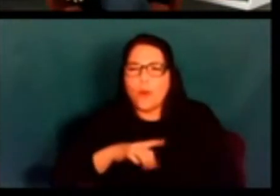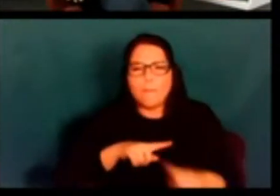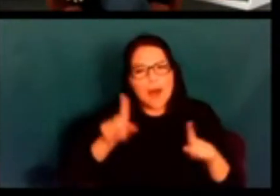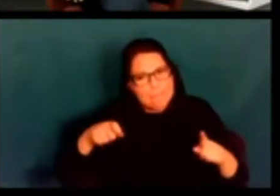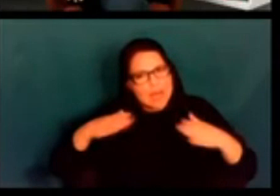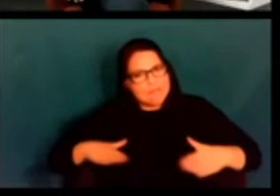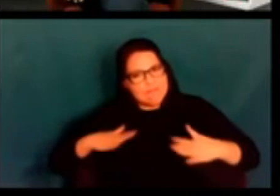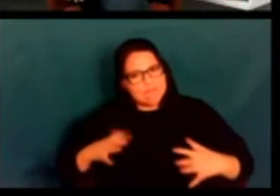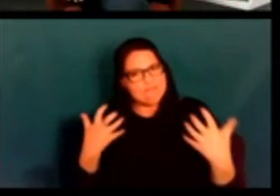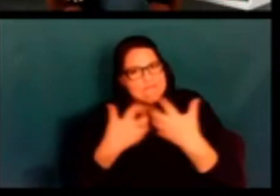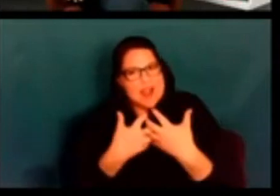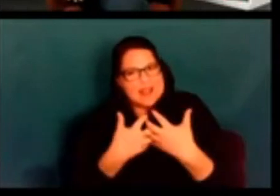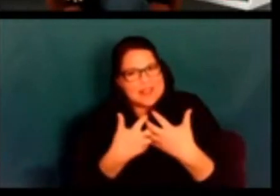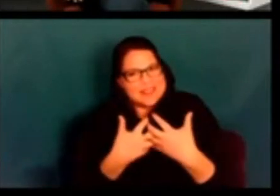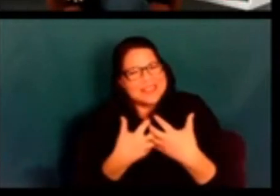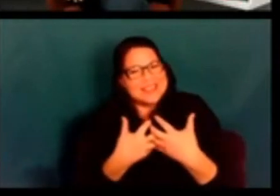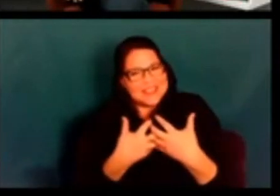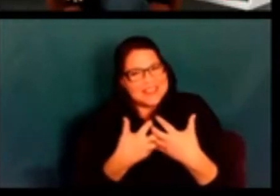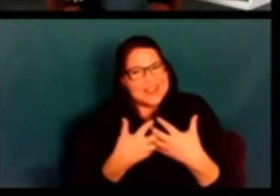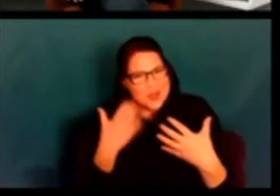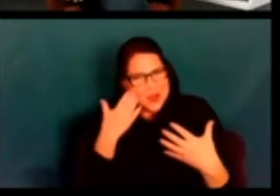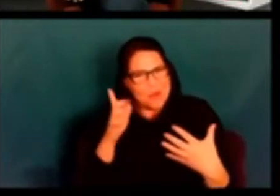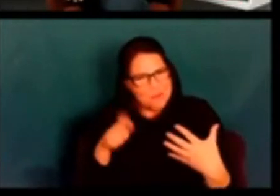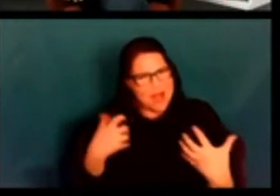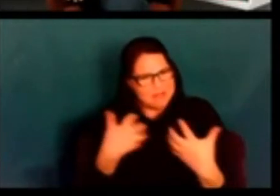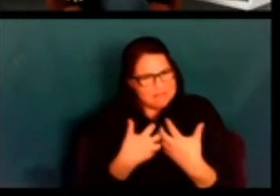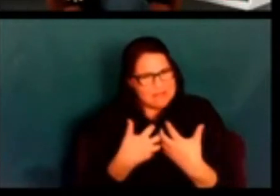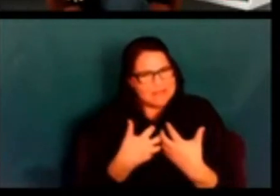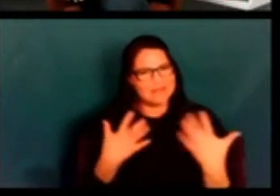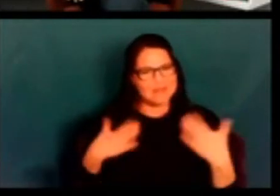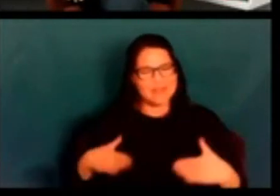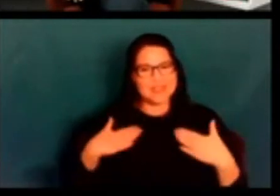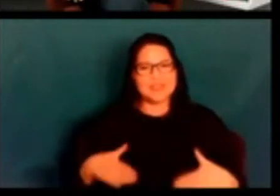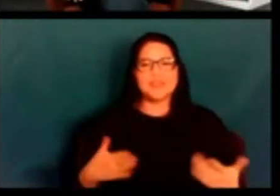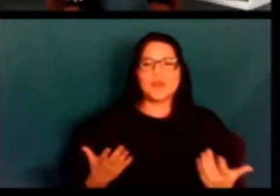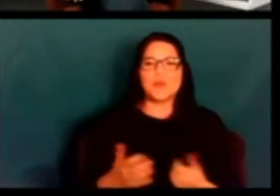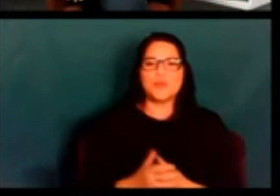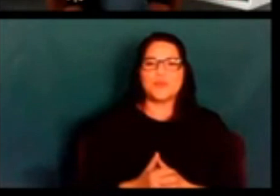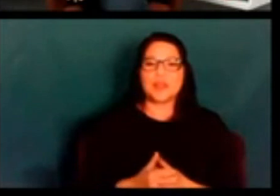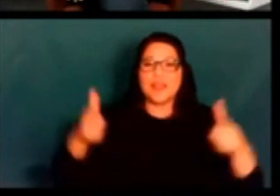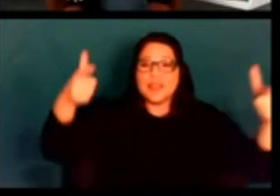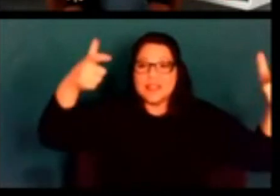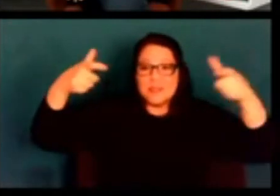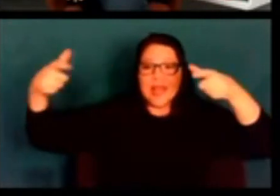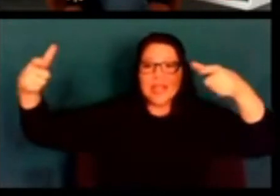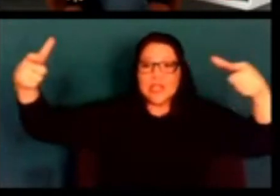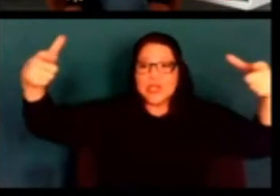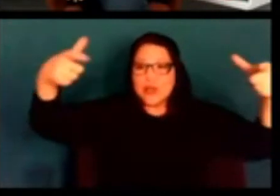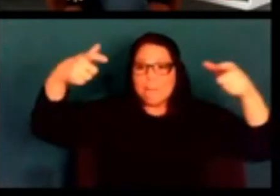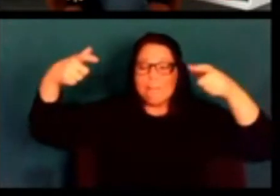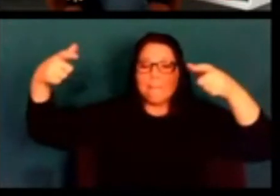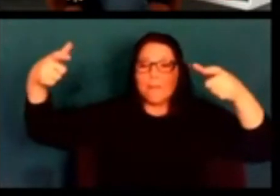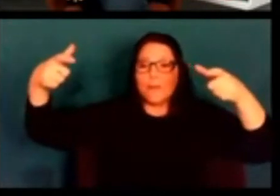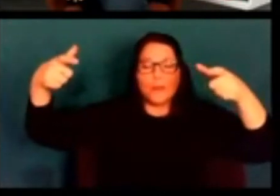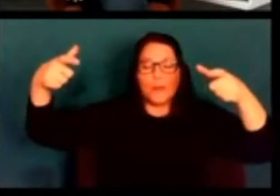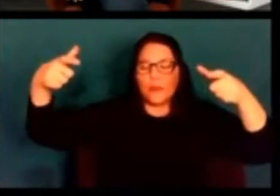decked out. You know, you had to have your, you know, your rags on. And so the spaceship was